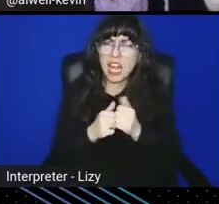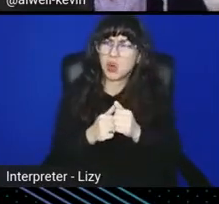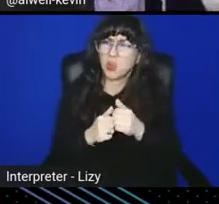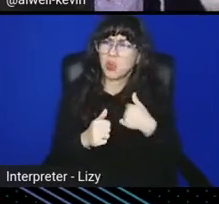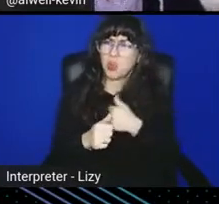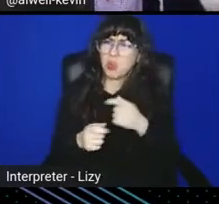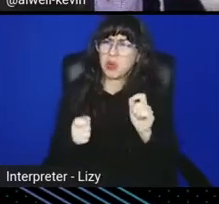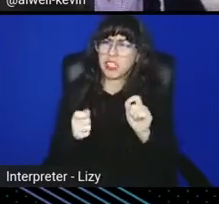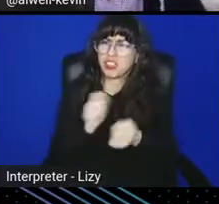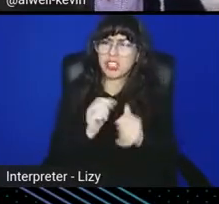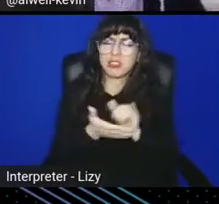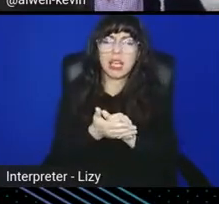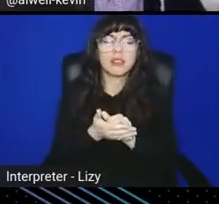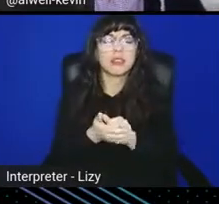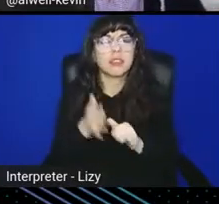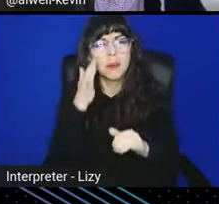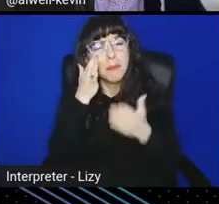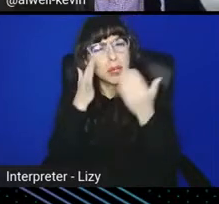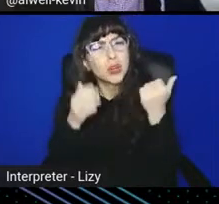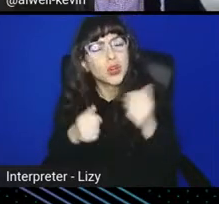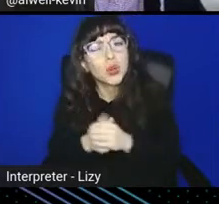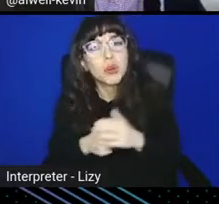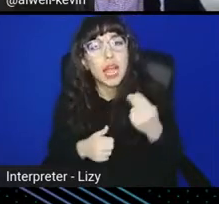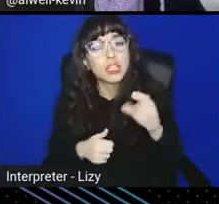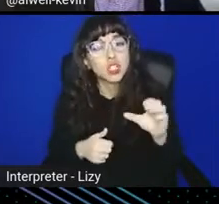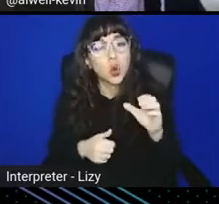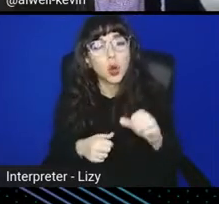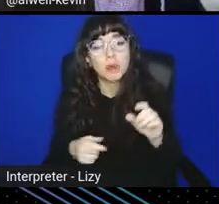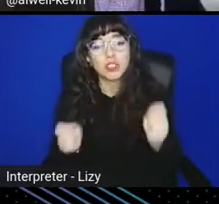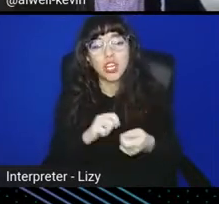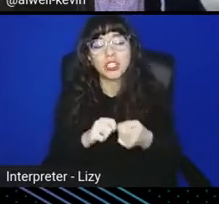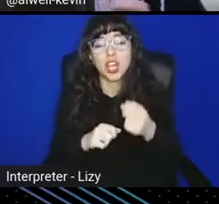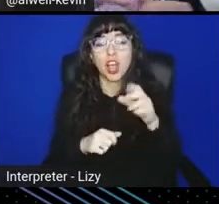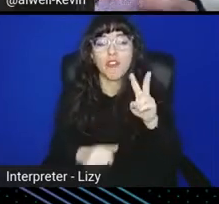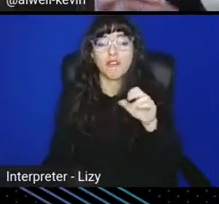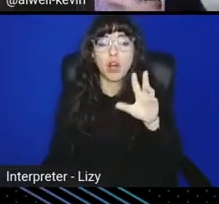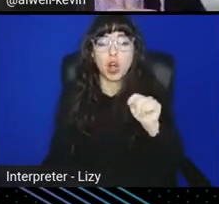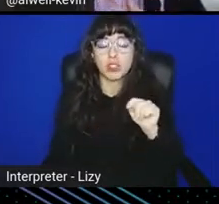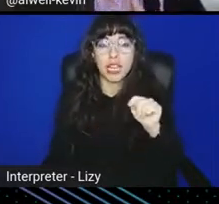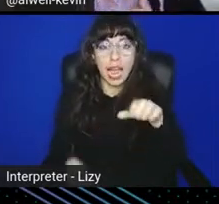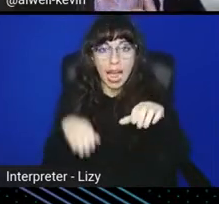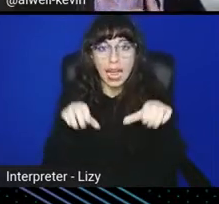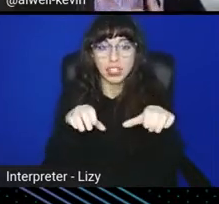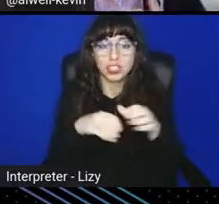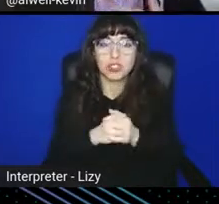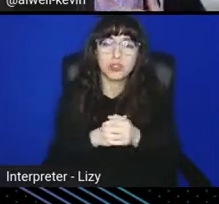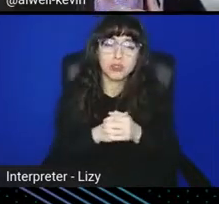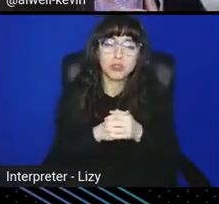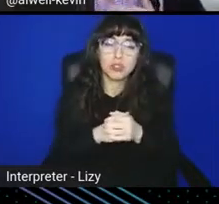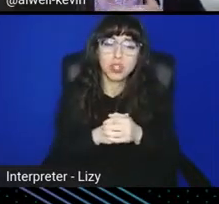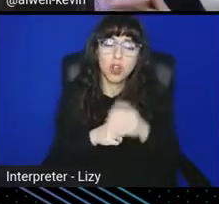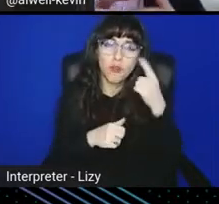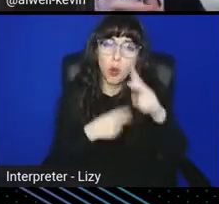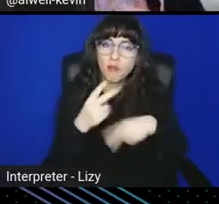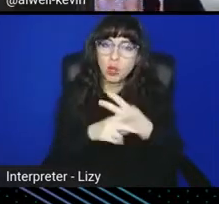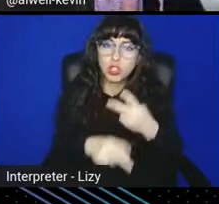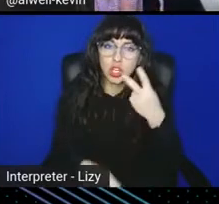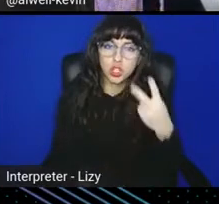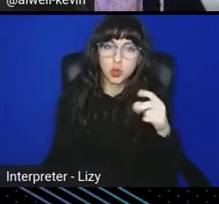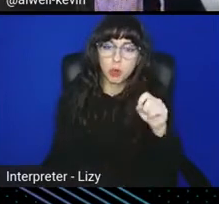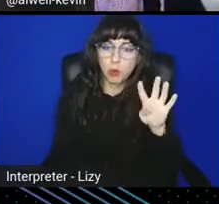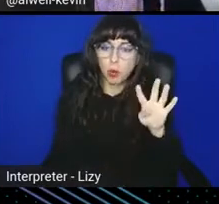so HashiCorp shipped a Vault Action, and the Vault Action's on version 2.4. And the reason that matters